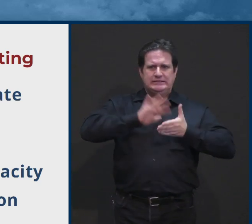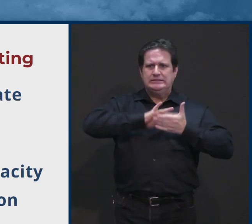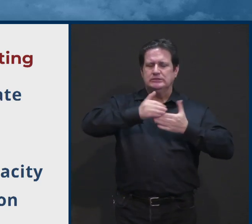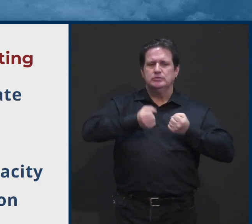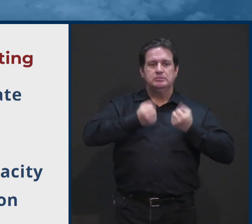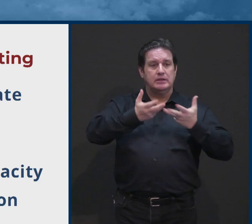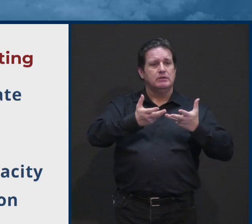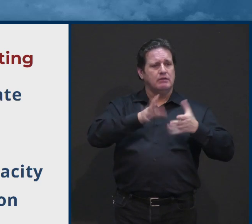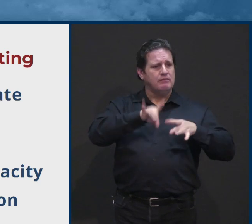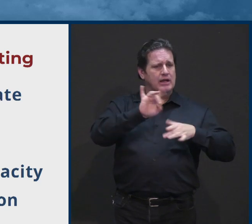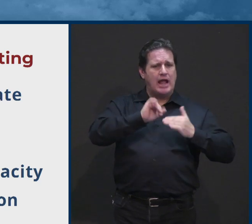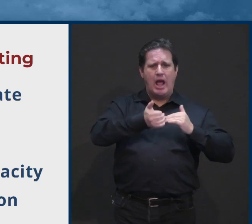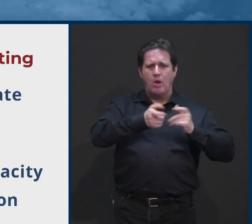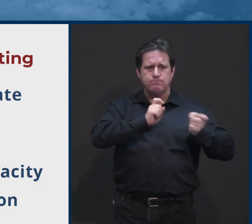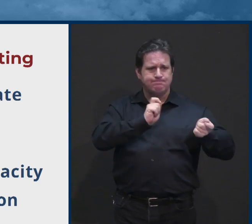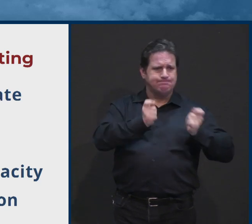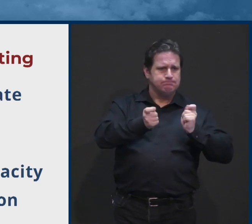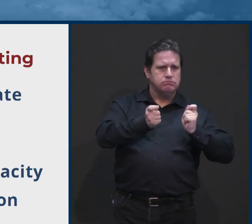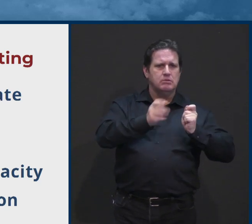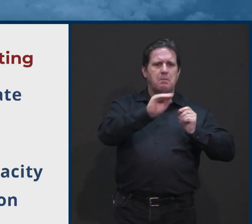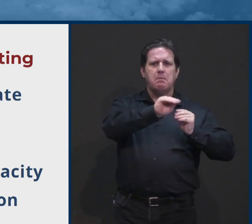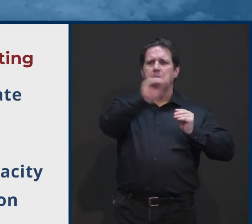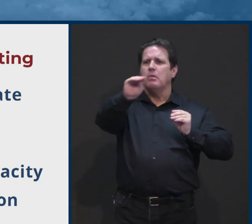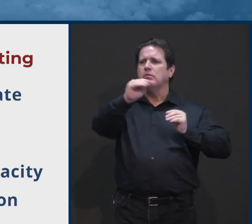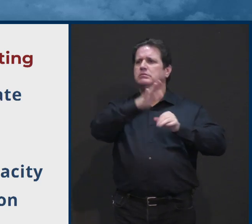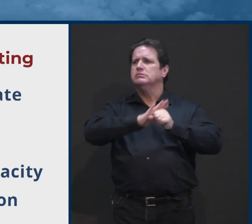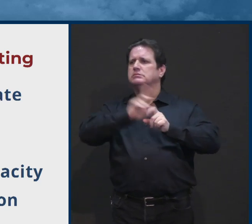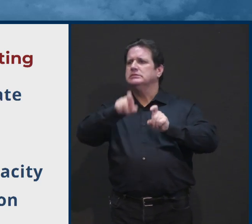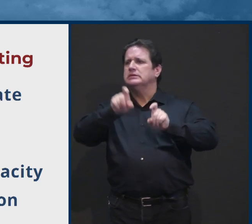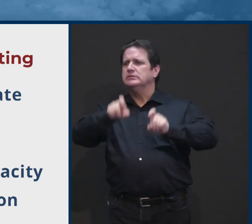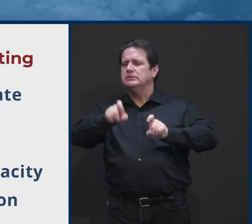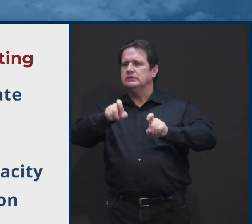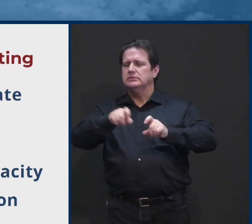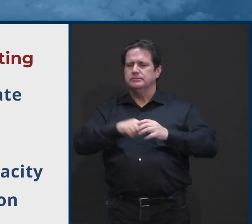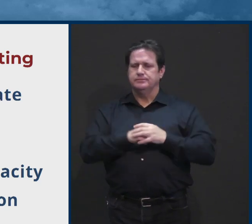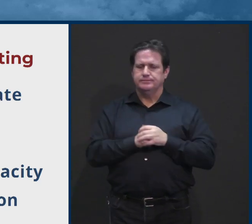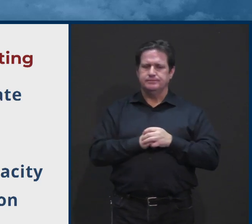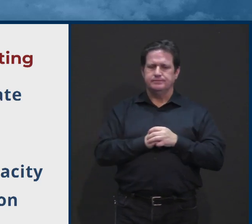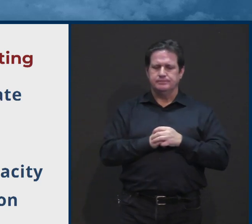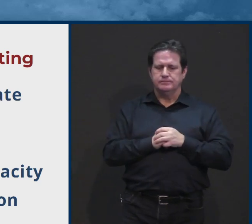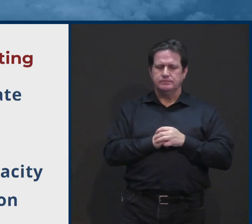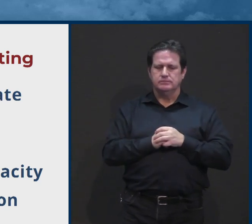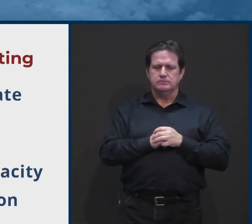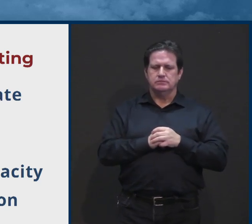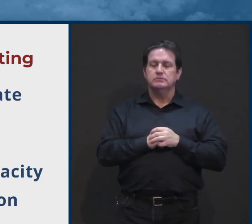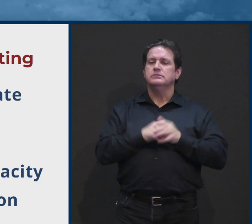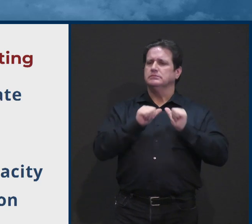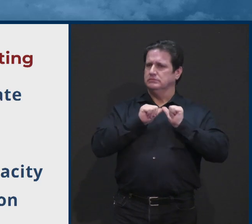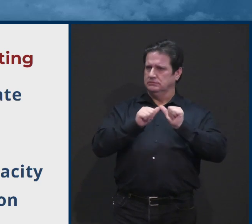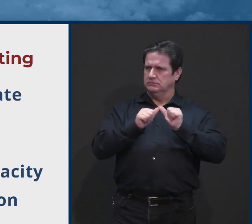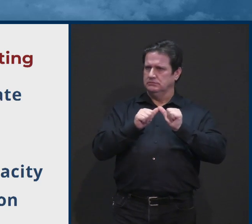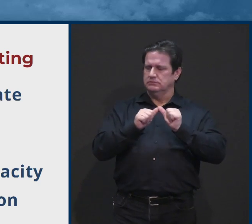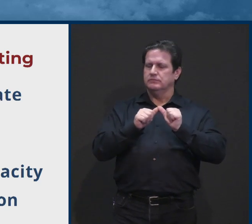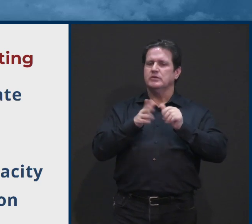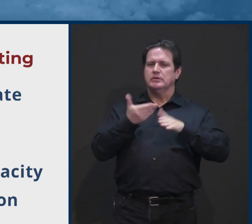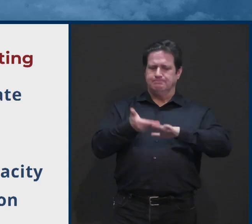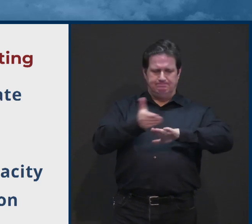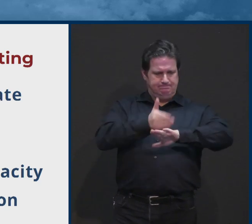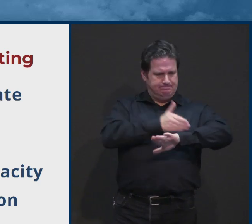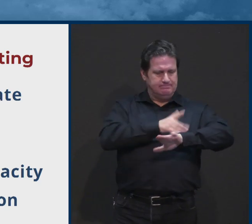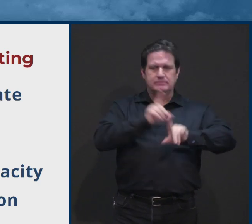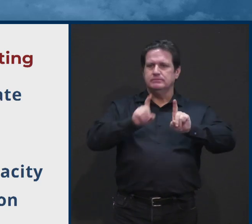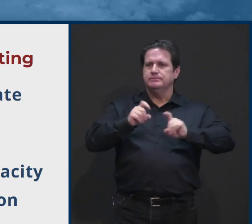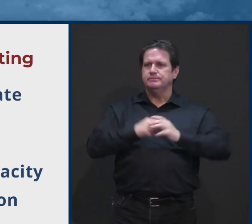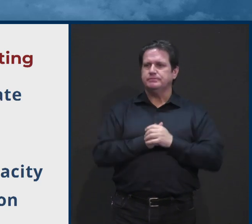days. So we want to find maybe a site that would be a little bit better, but still hit as many communities as we can. So continuing to try and improve as we go